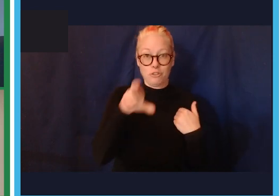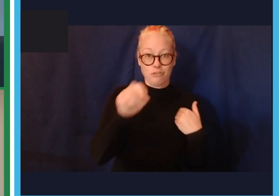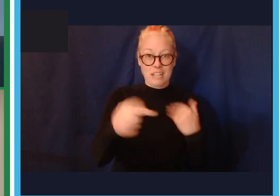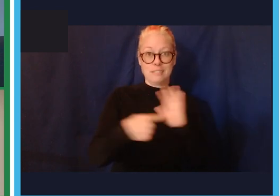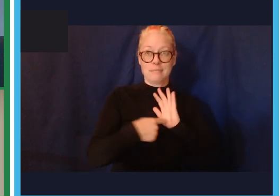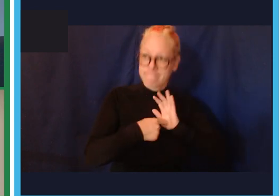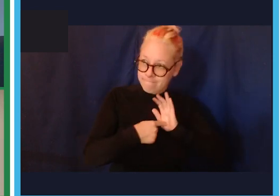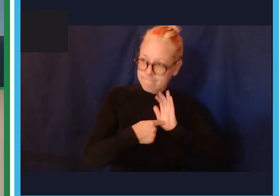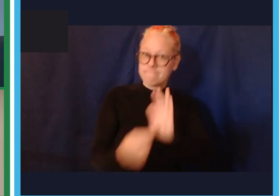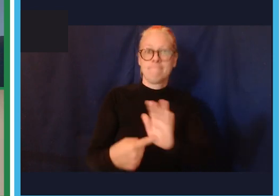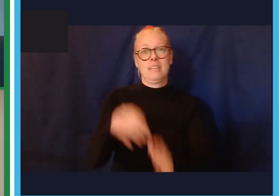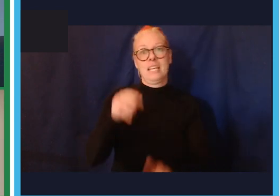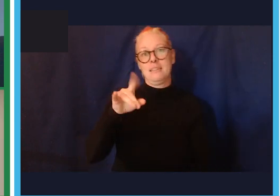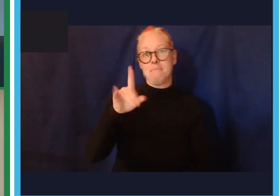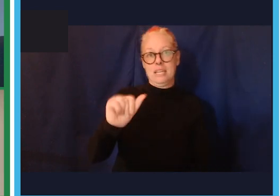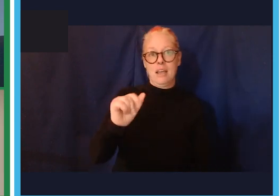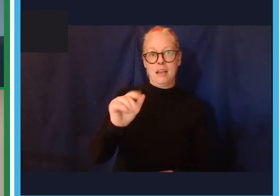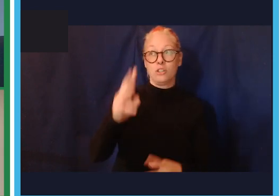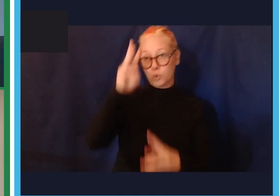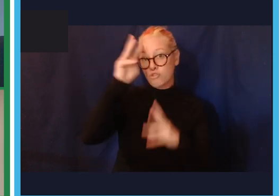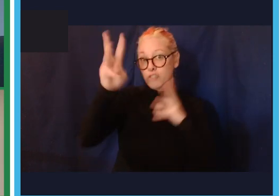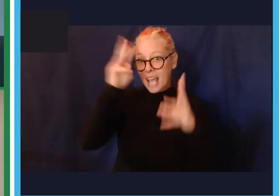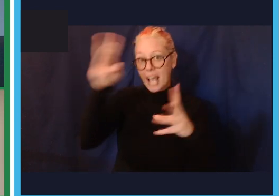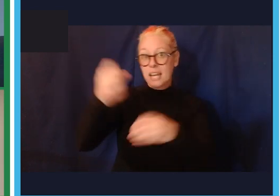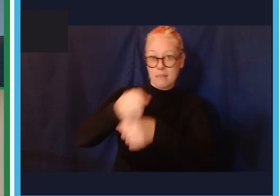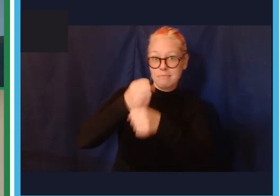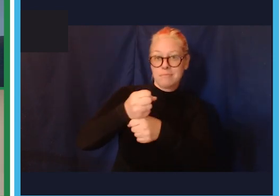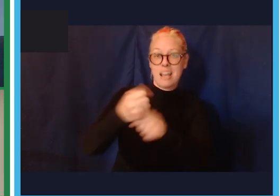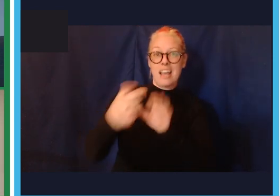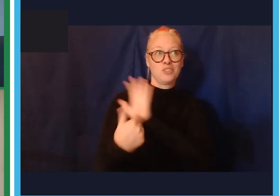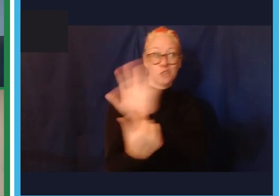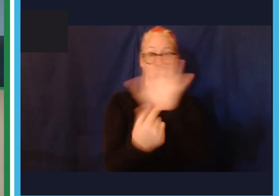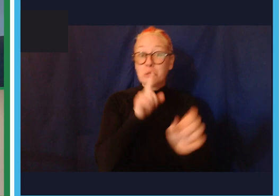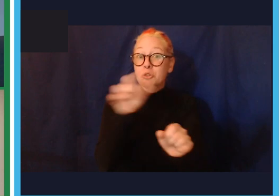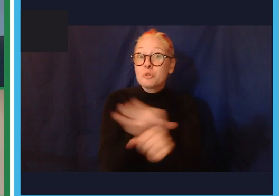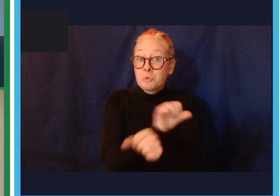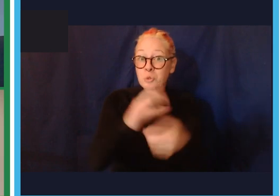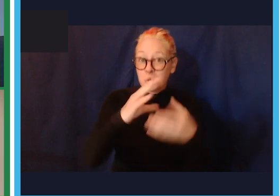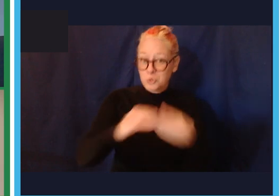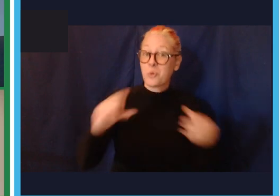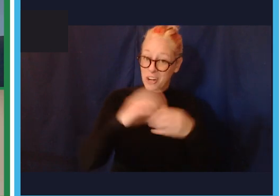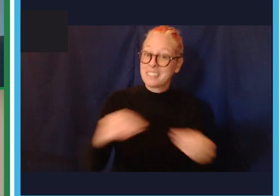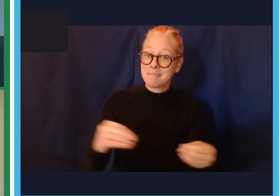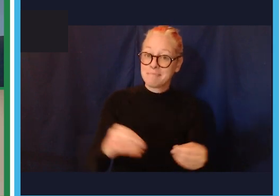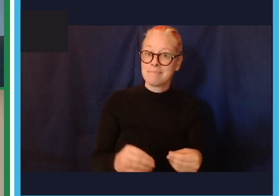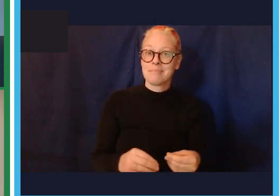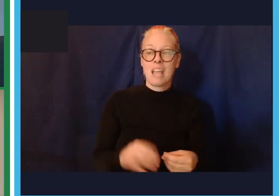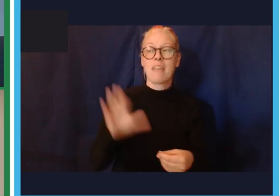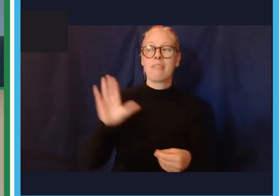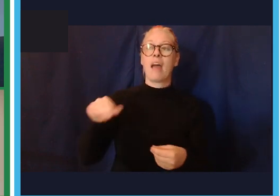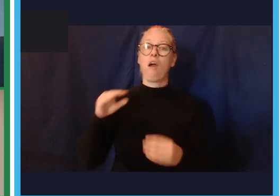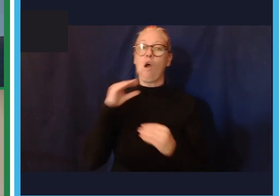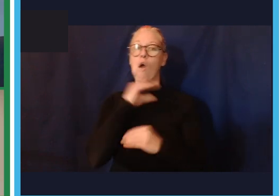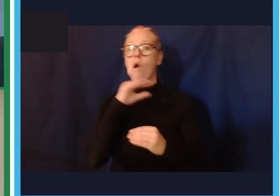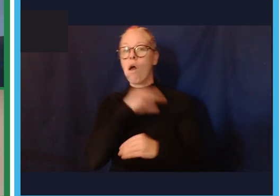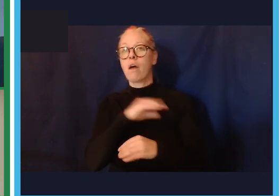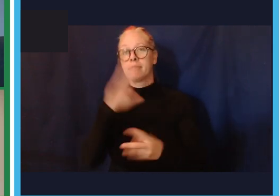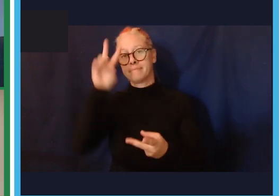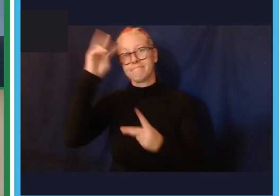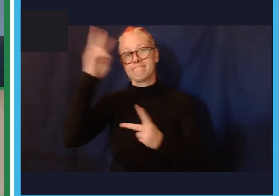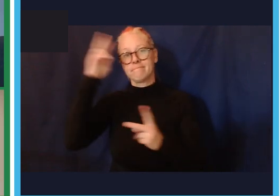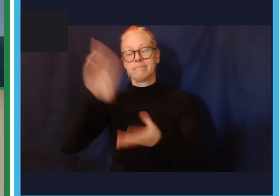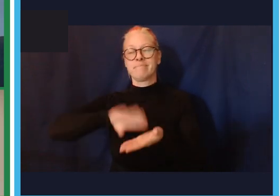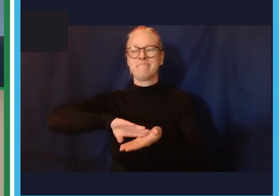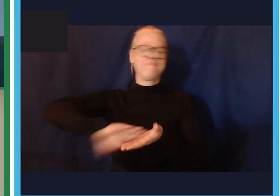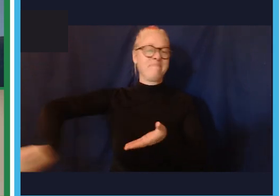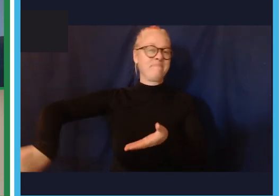silly ridiculous beliefs, biases and stigmas, which is one of the reasons that IWSCC even exists in the first place, is